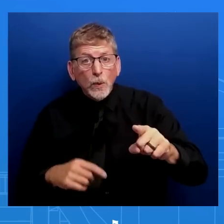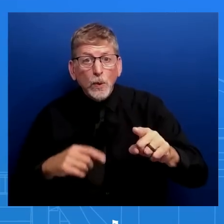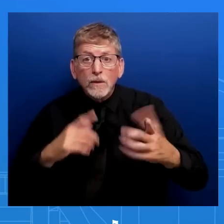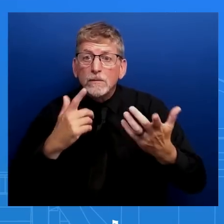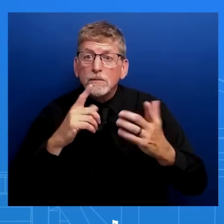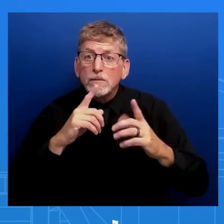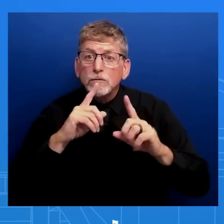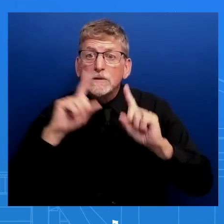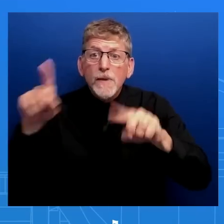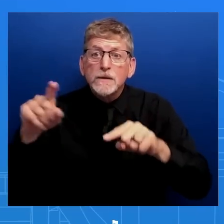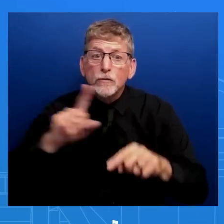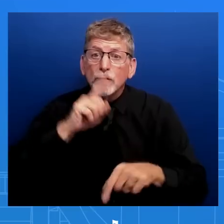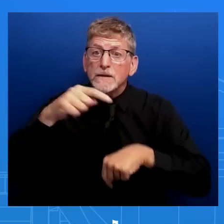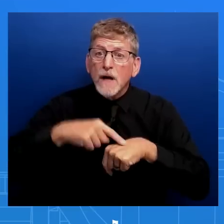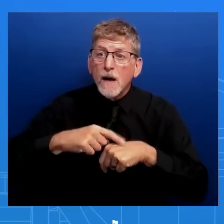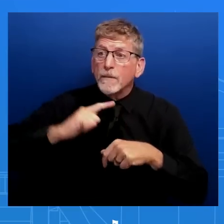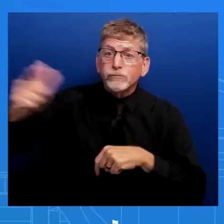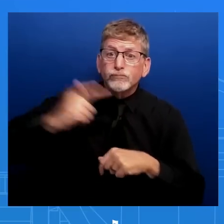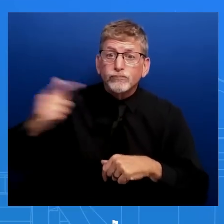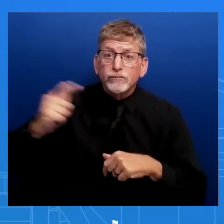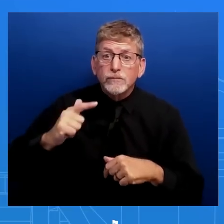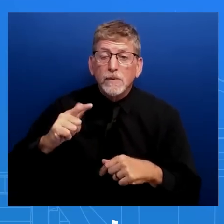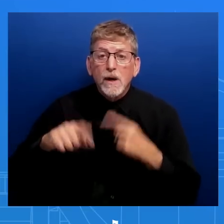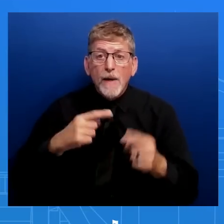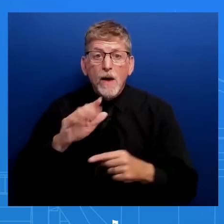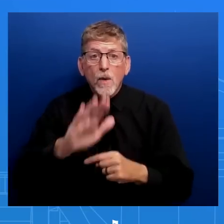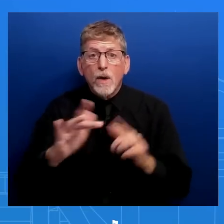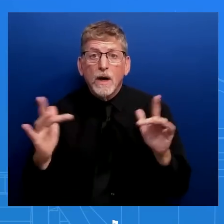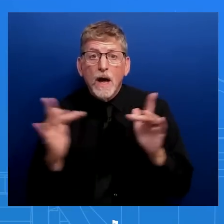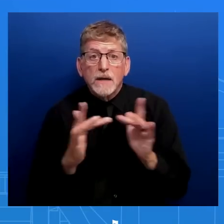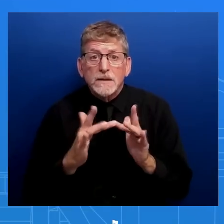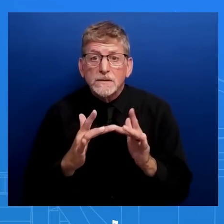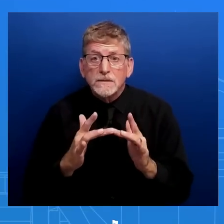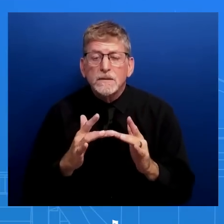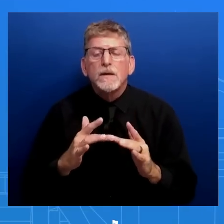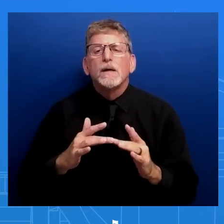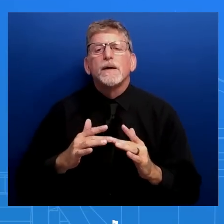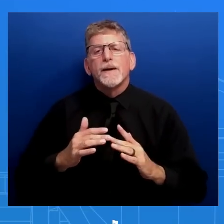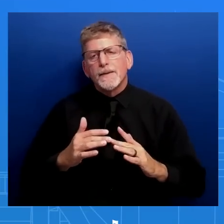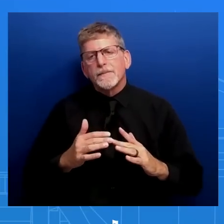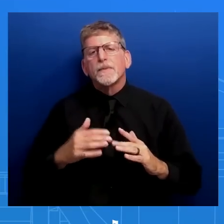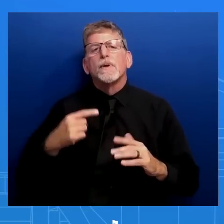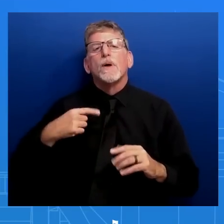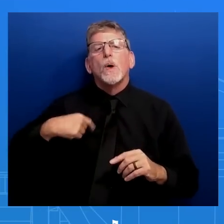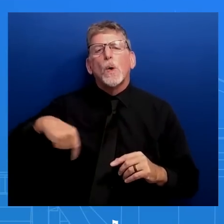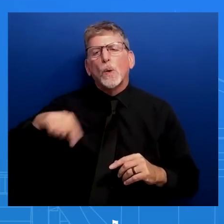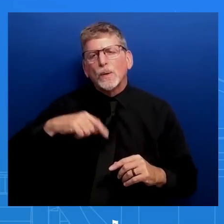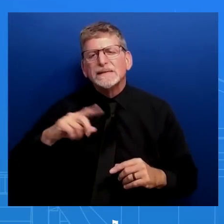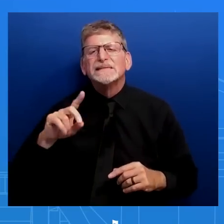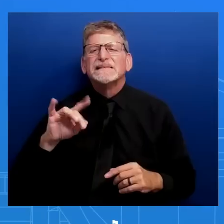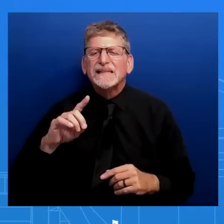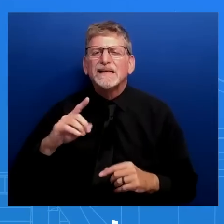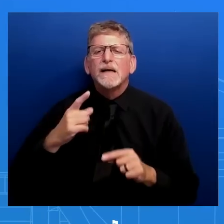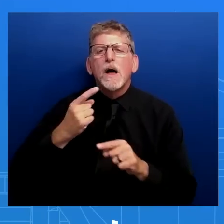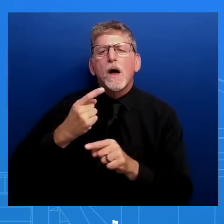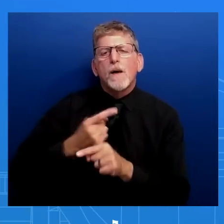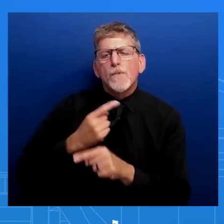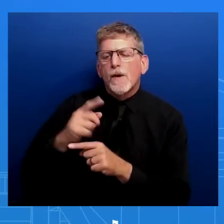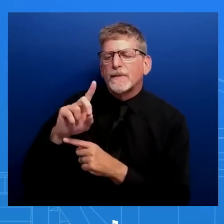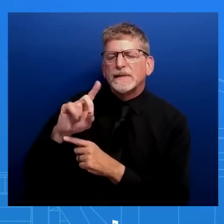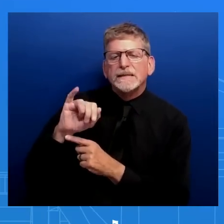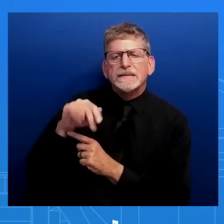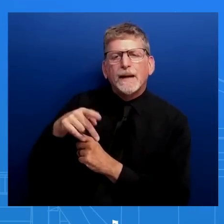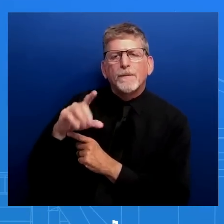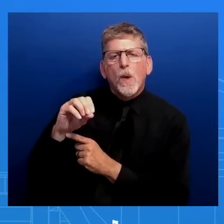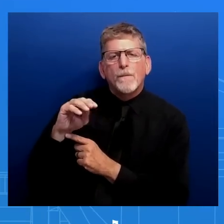outreach? There were appropriate diplomatic discussions that occurred over the course of the weekend, again, to send those two